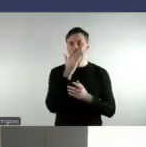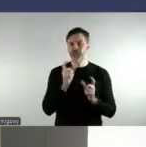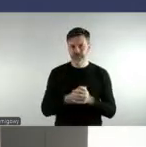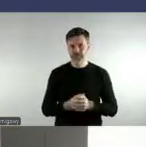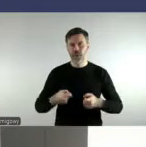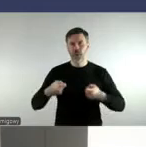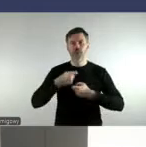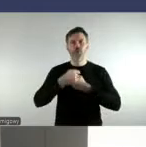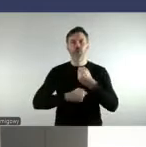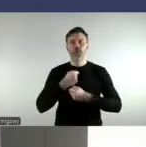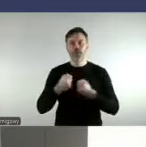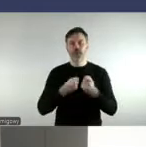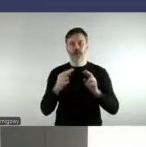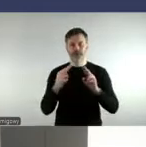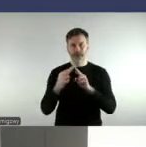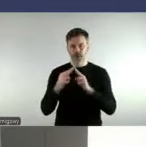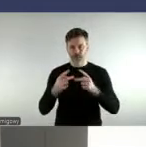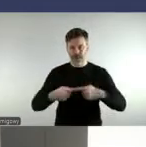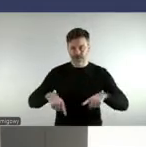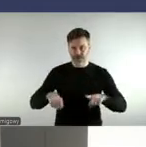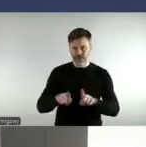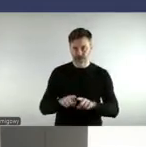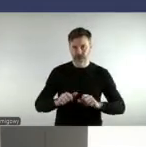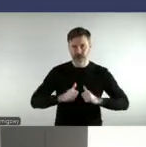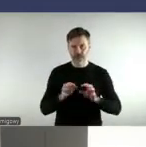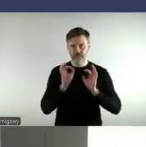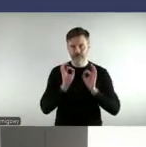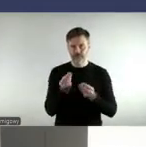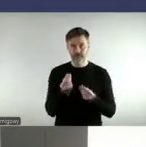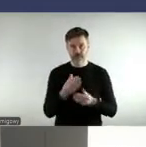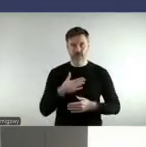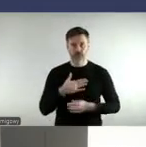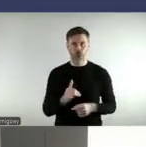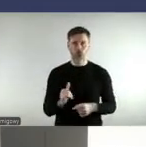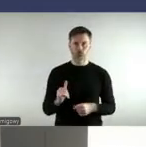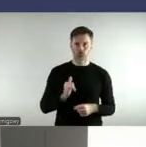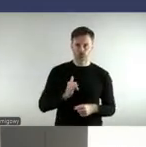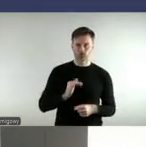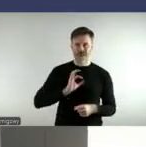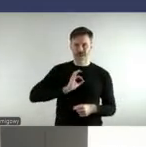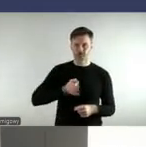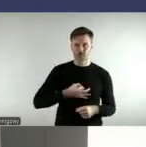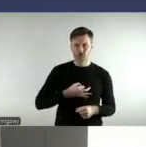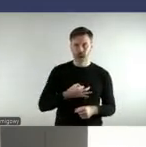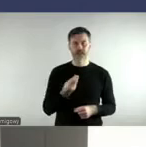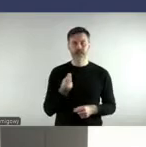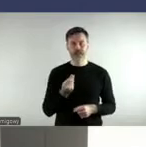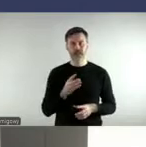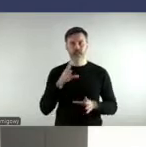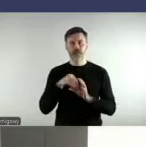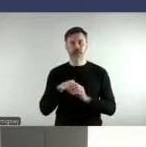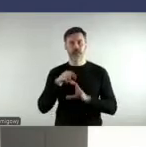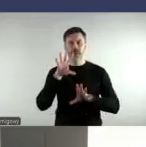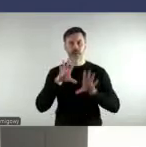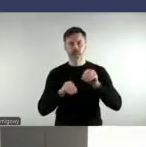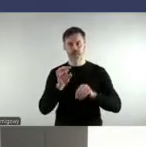As concerns the main objectives of the agreement, all the partners are expected to cooperate to achieve the purpose of the agreement, seek to secure financial resources, their own financial resources in their